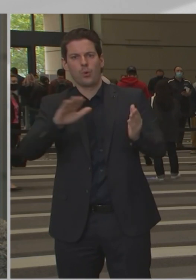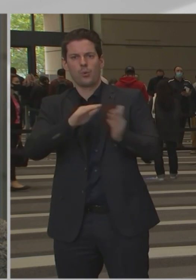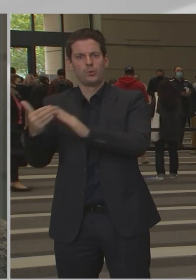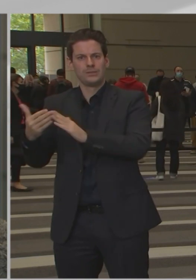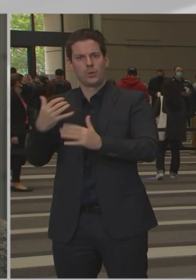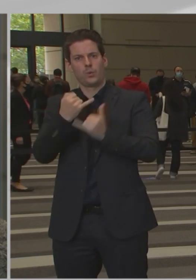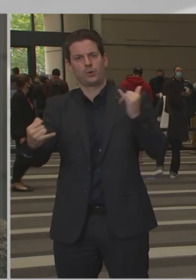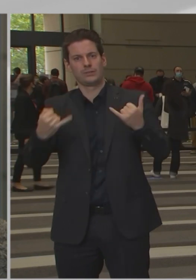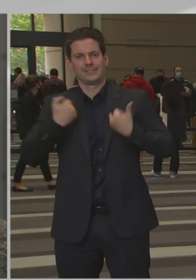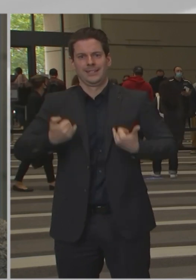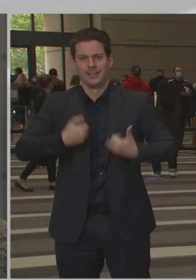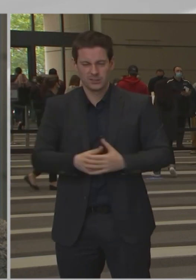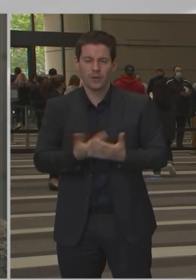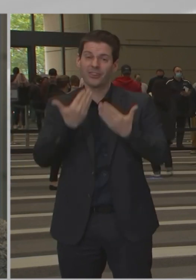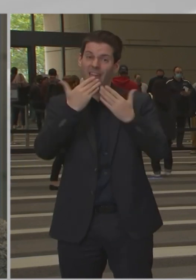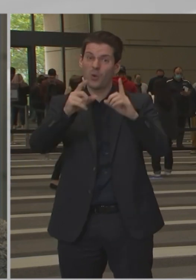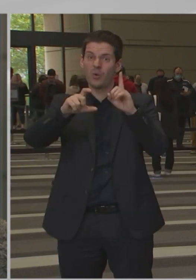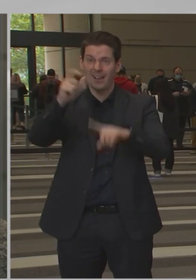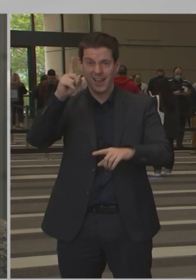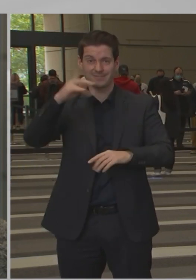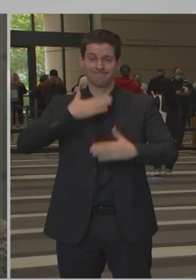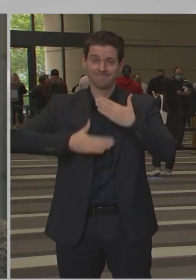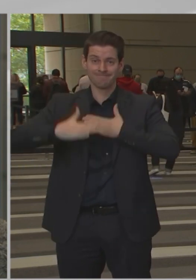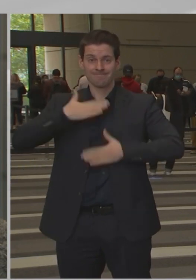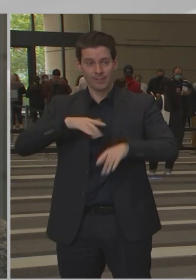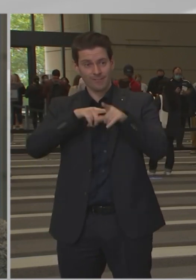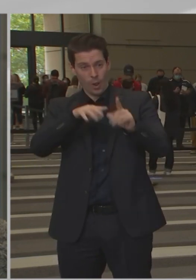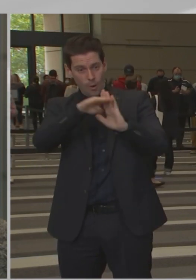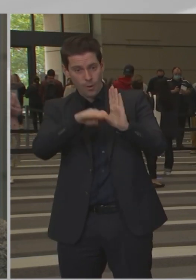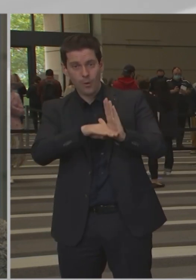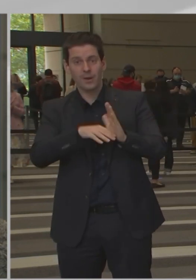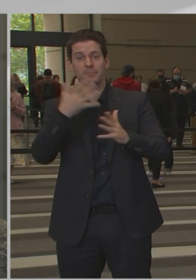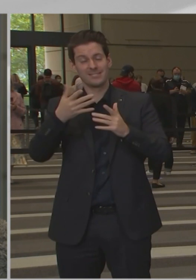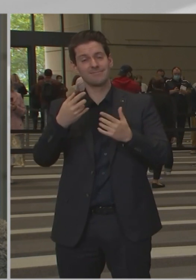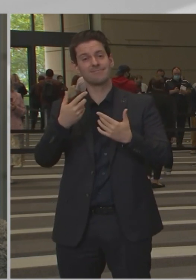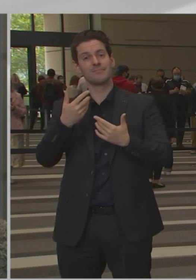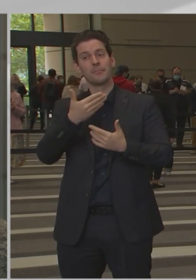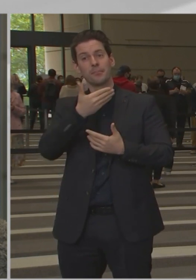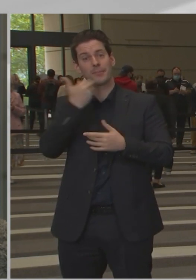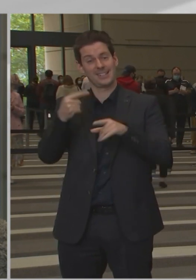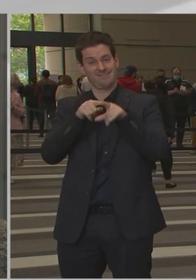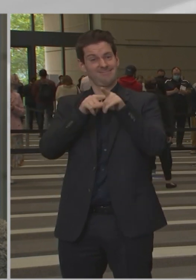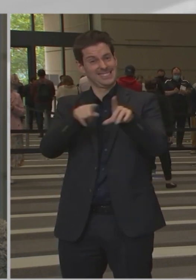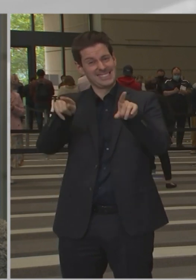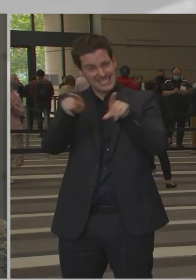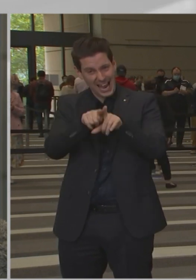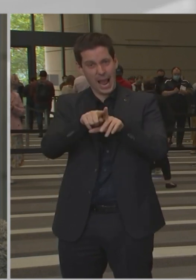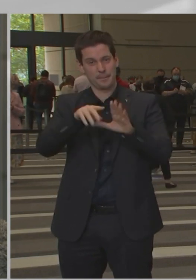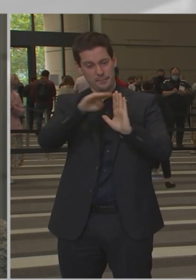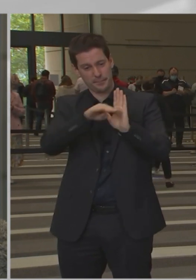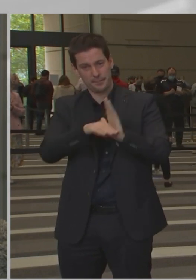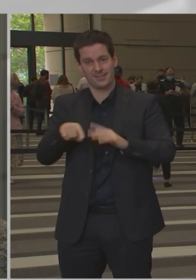exactly what the 11 LGAs are doing down here in the southeast. And that will apply, of